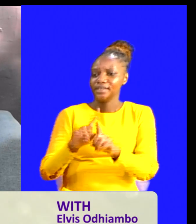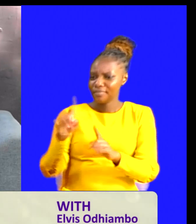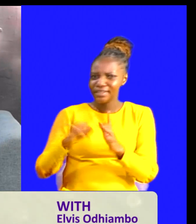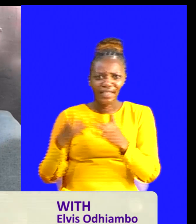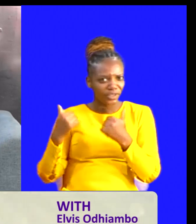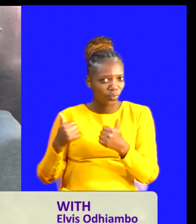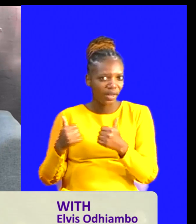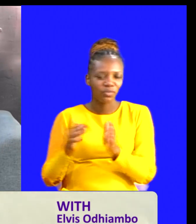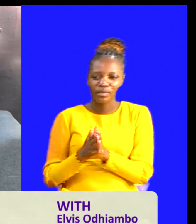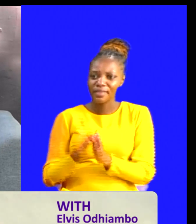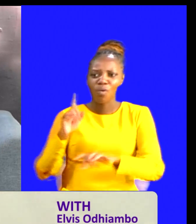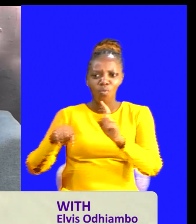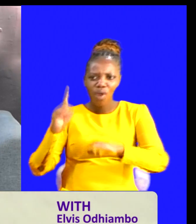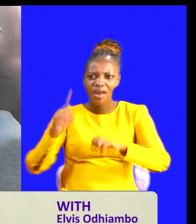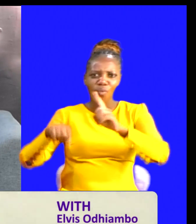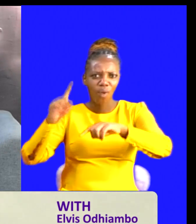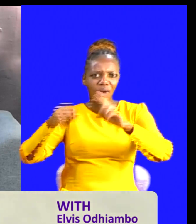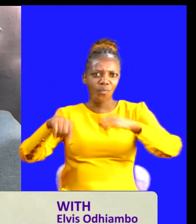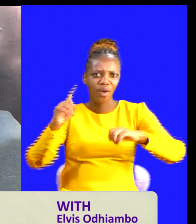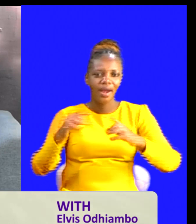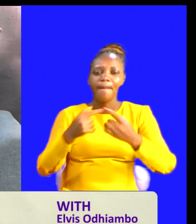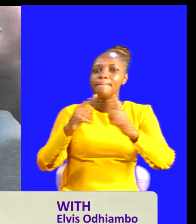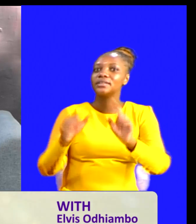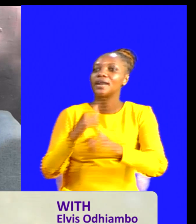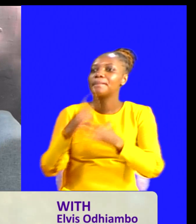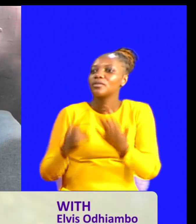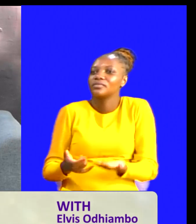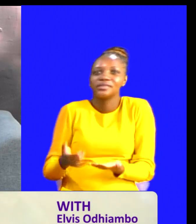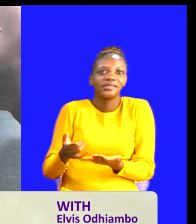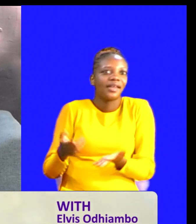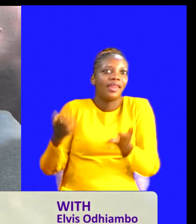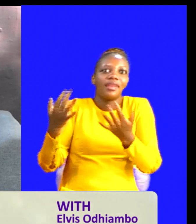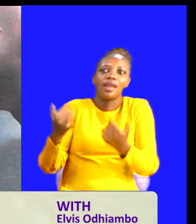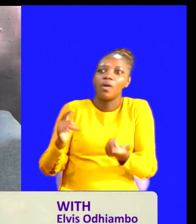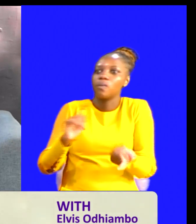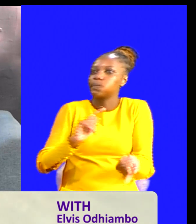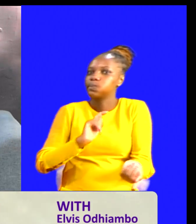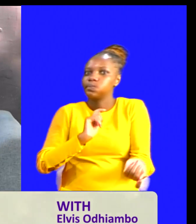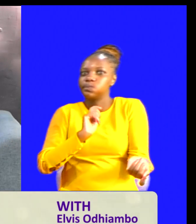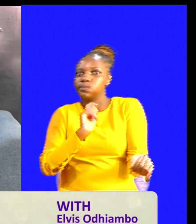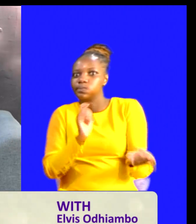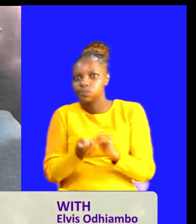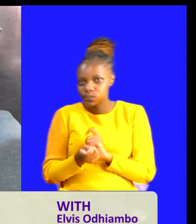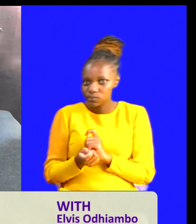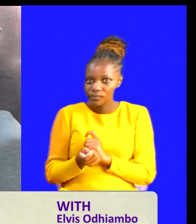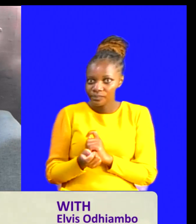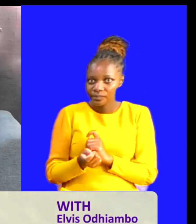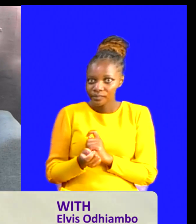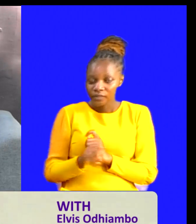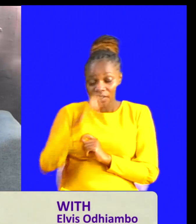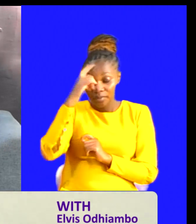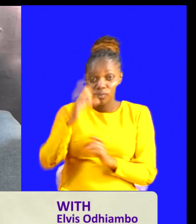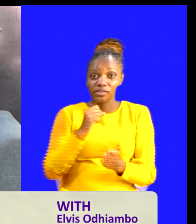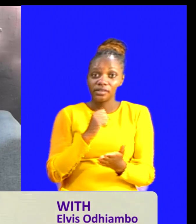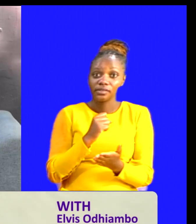with back-to-back wins. But then again, it's like they're being reminded that you are now in the KPL, in the league with big boys, because Poster